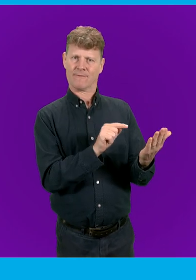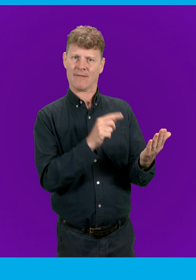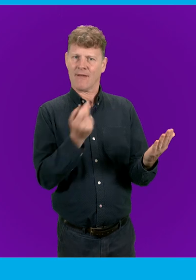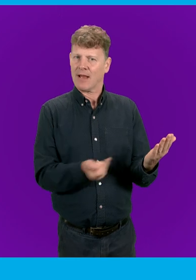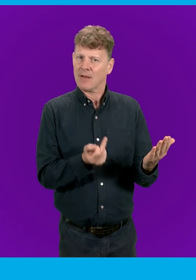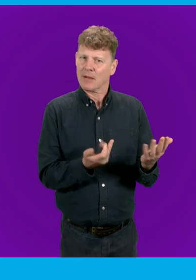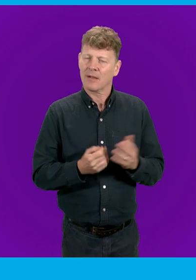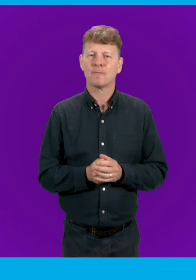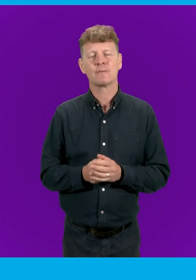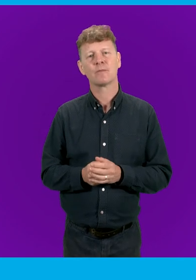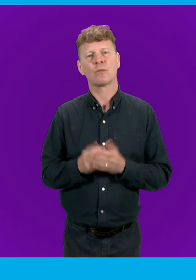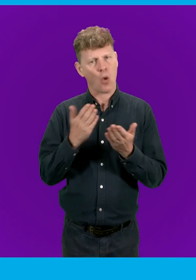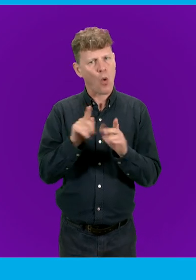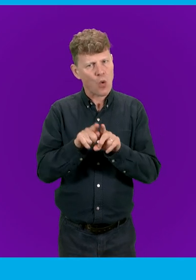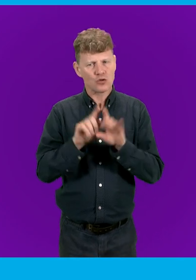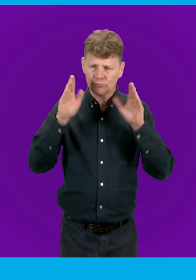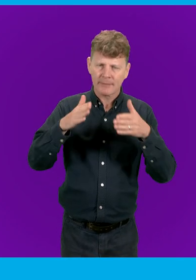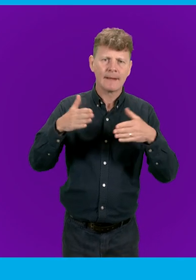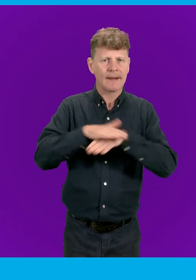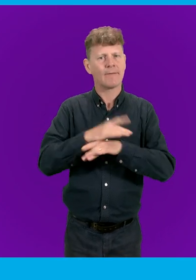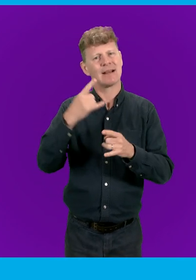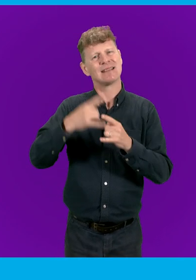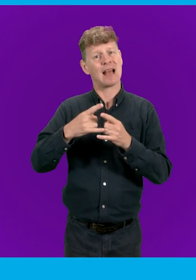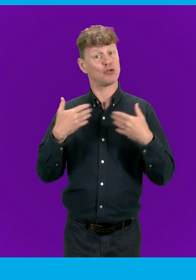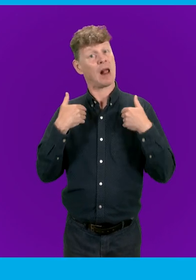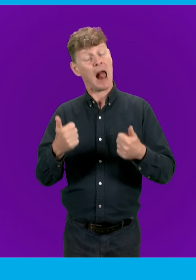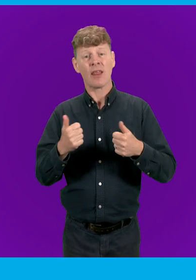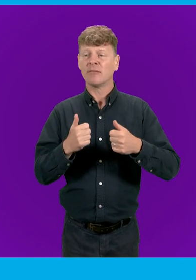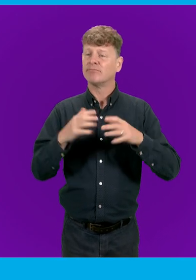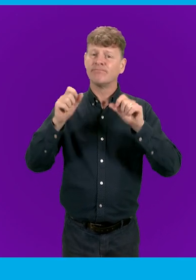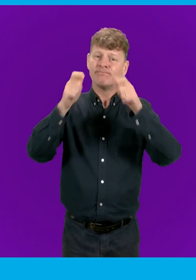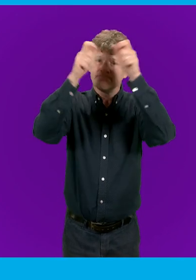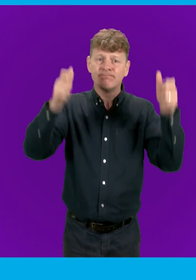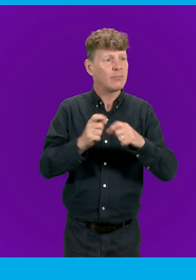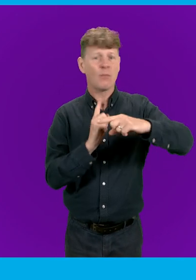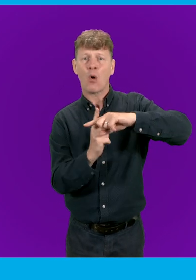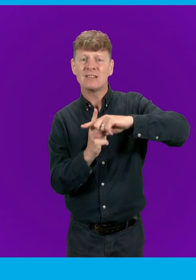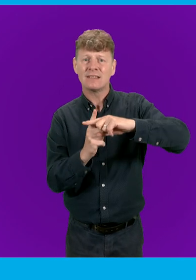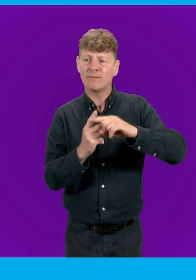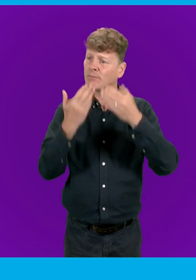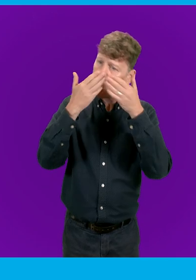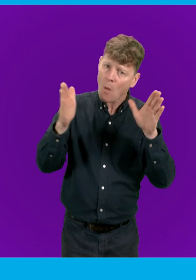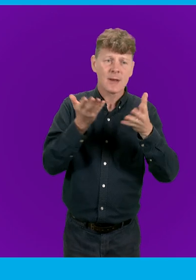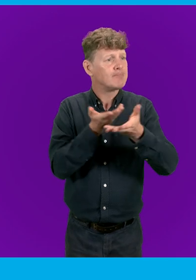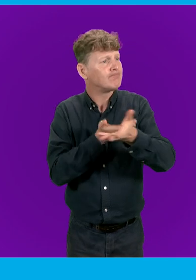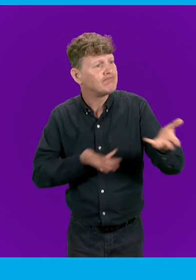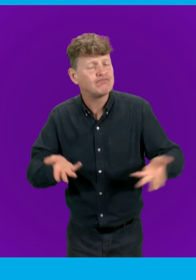cover sexual health, particularly in quite a positive way. It's quite open. It's very...